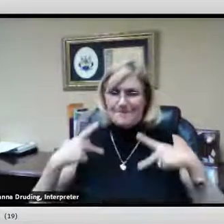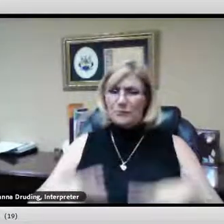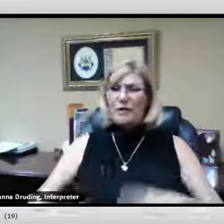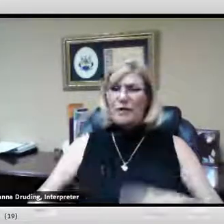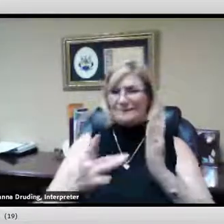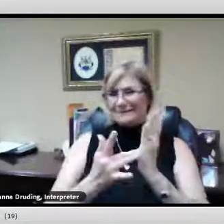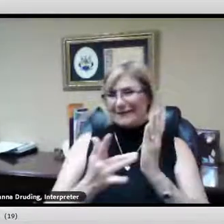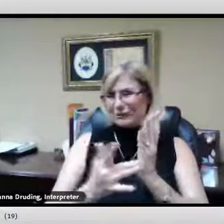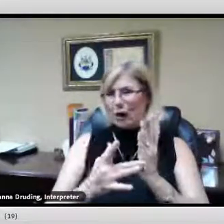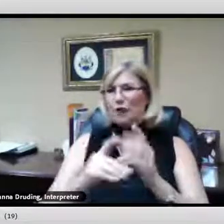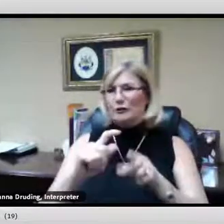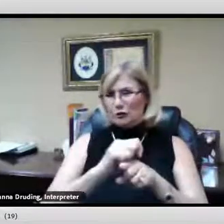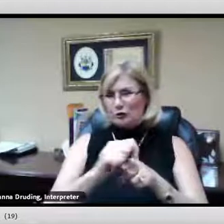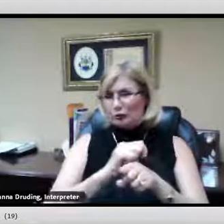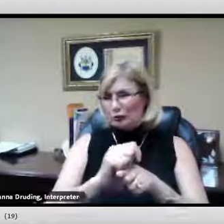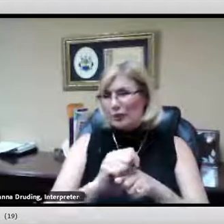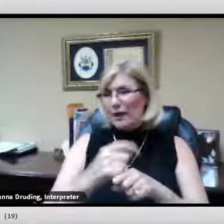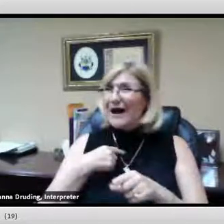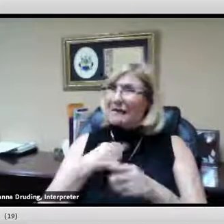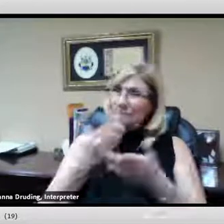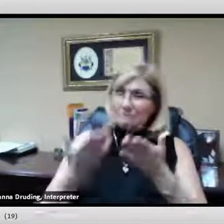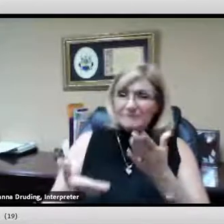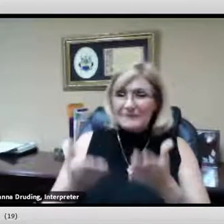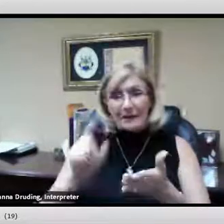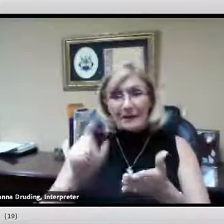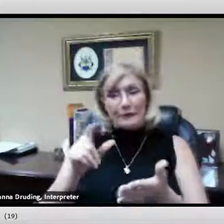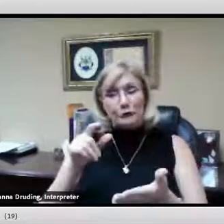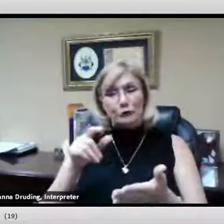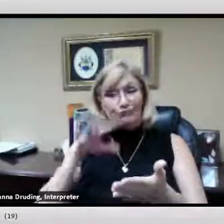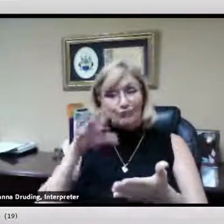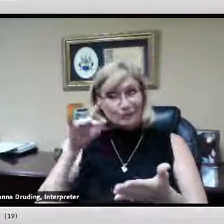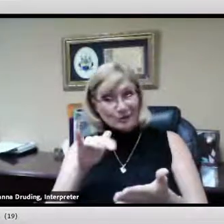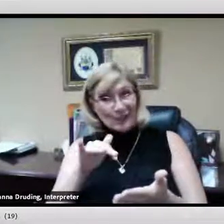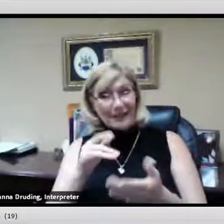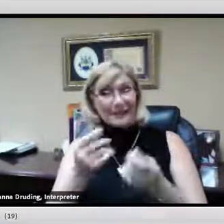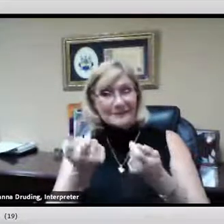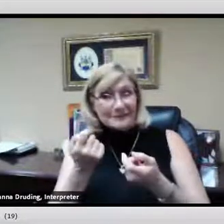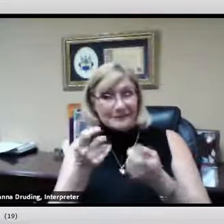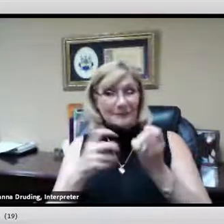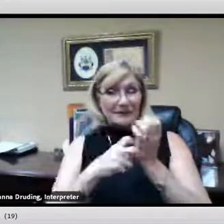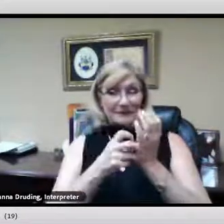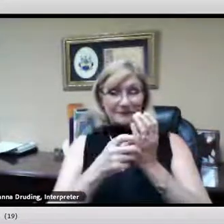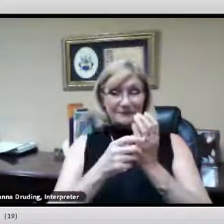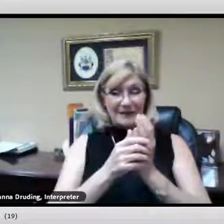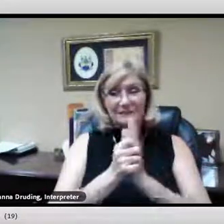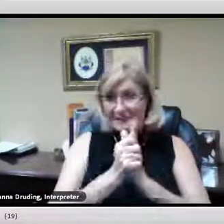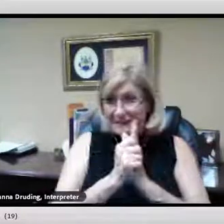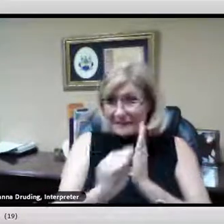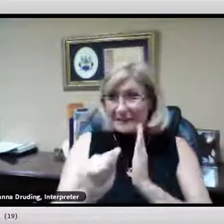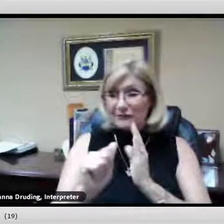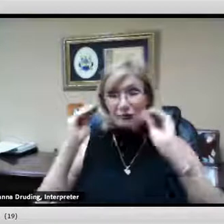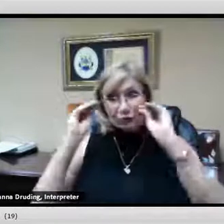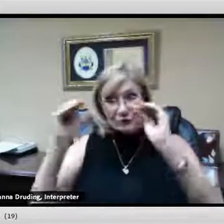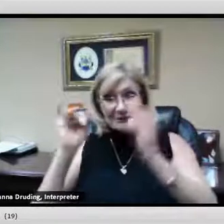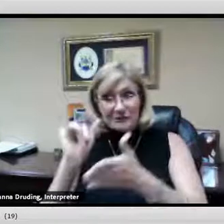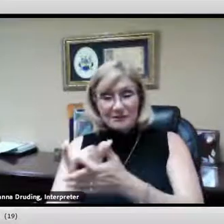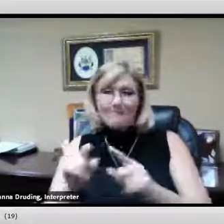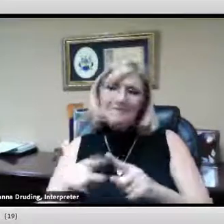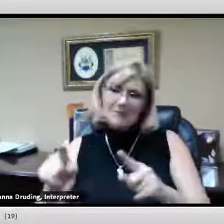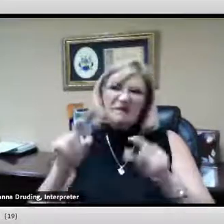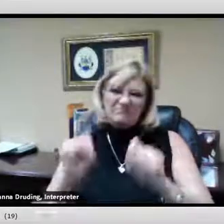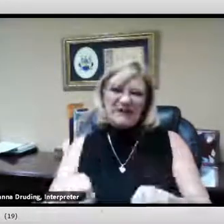technology training, I would probably have to kind of brush up on some skills in teaching that kind of thing, but it's something that I probably